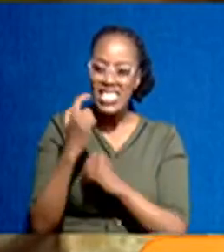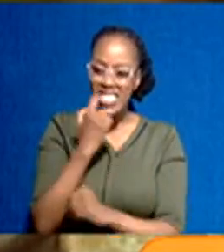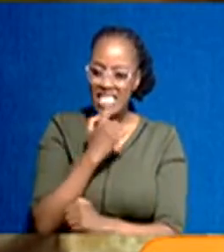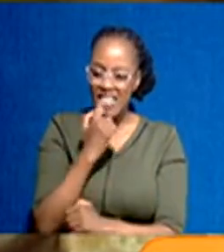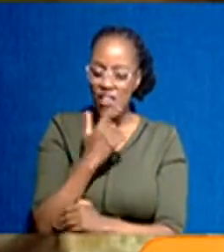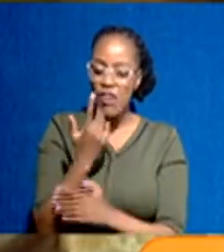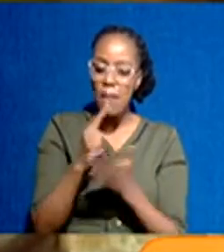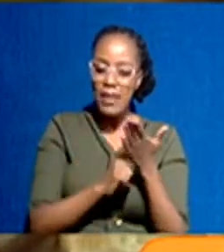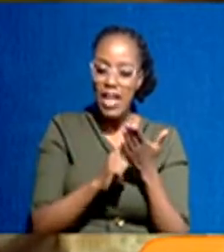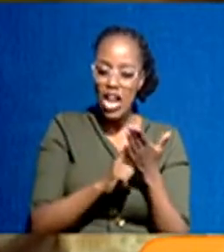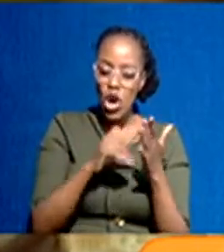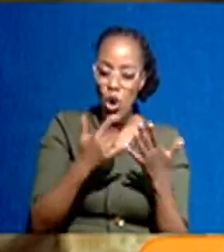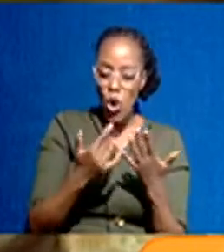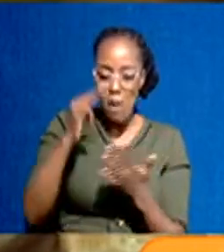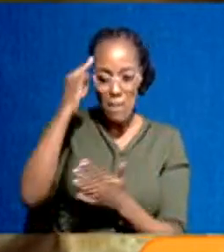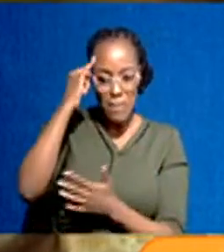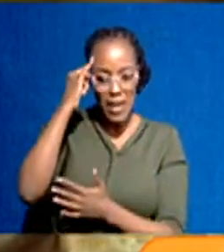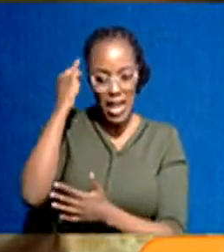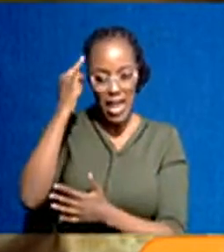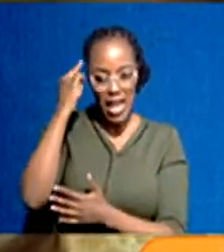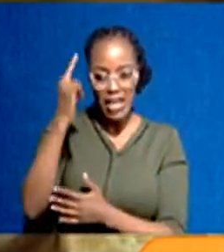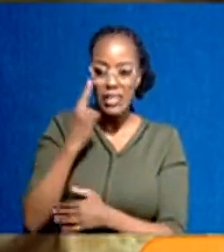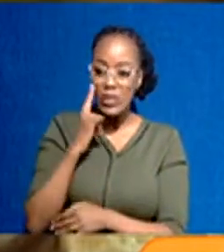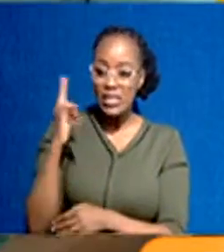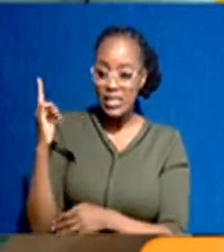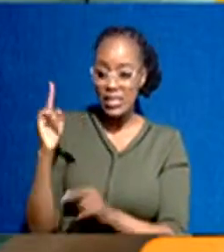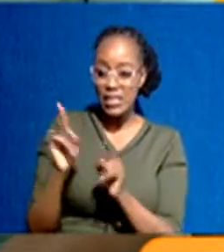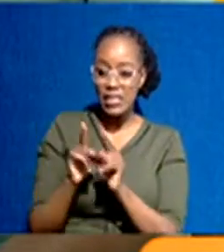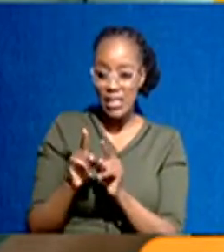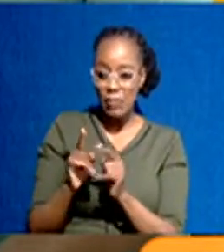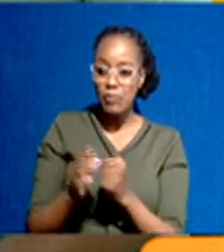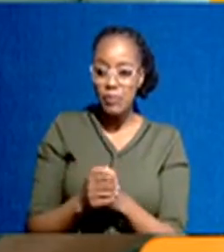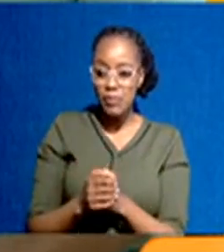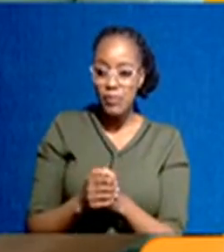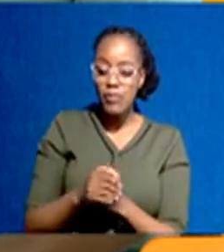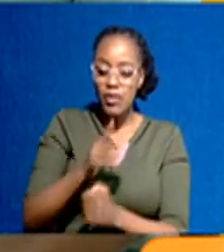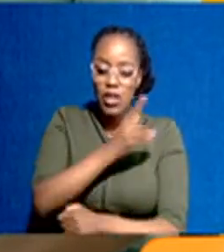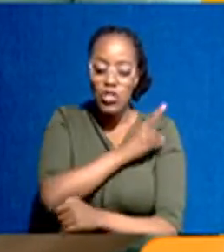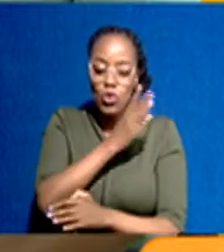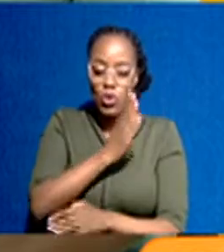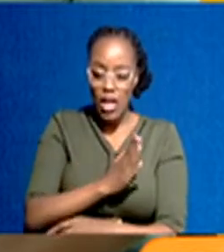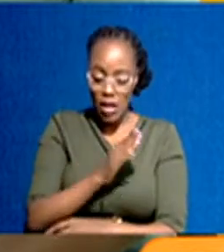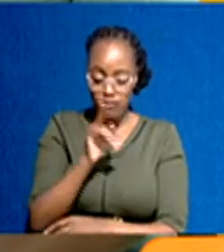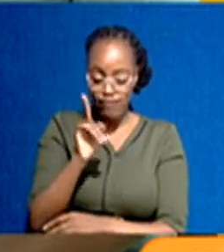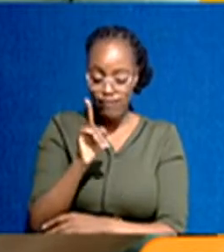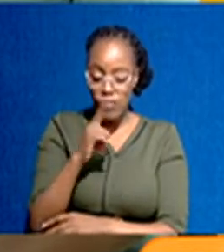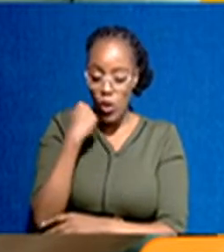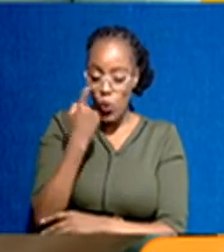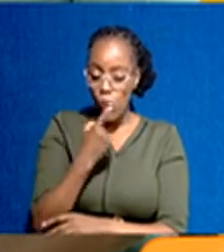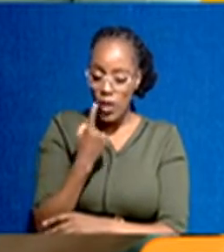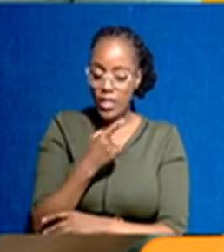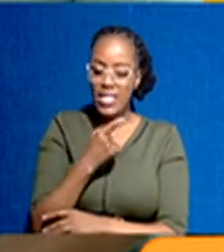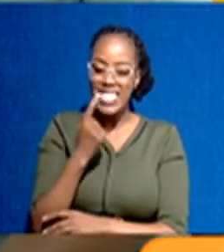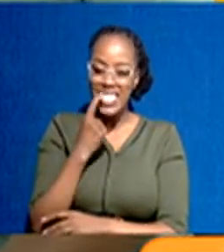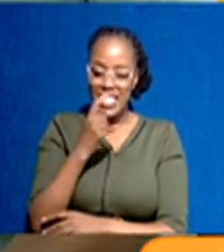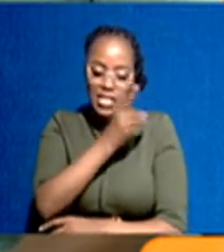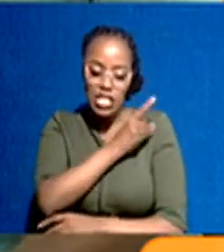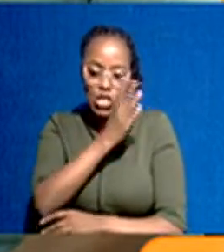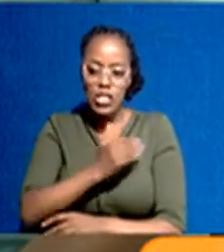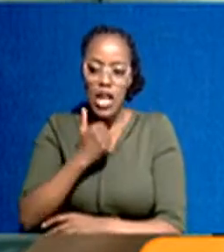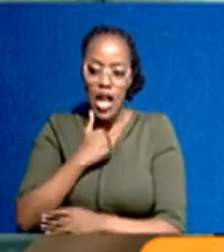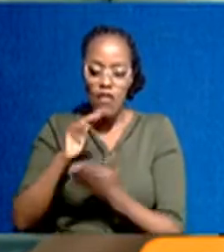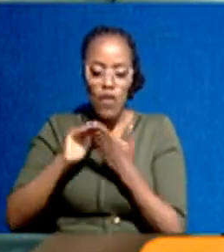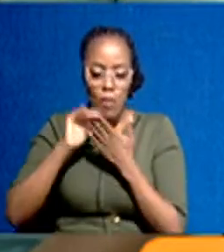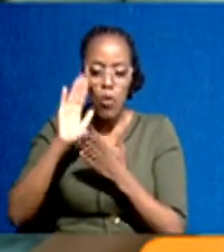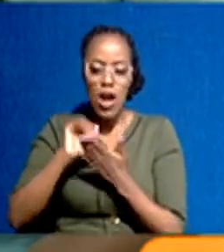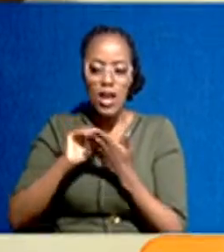or black stains, like this. Dr. PJ Muruki, a dental surgeon, has been seeing more and